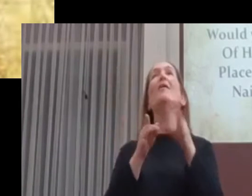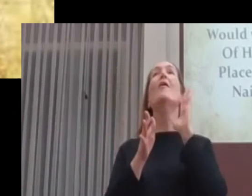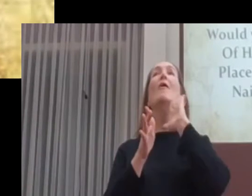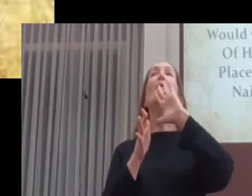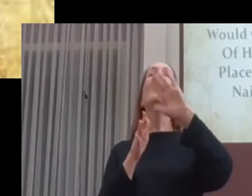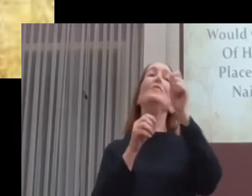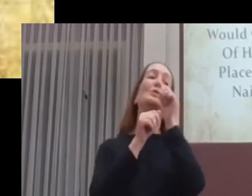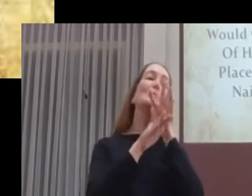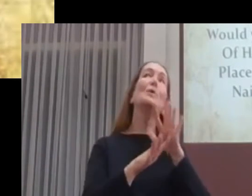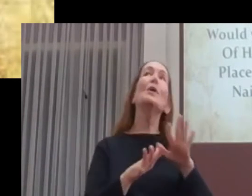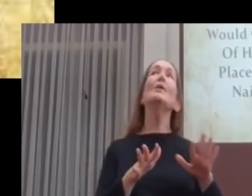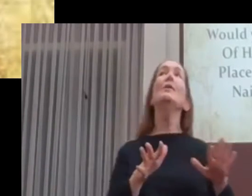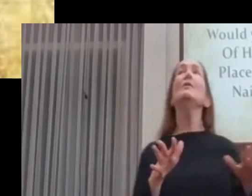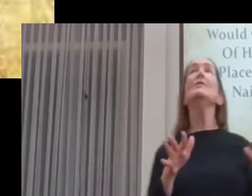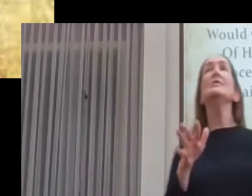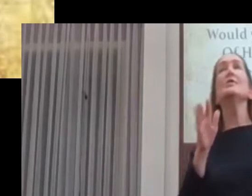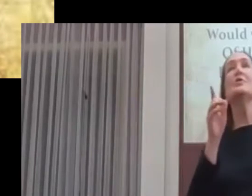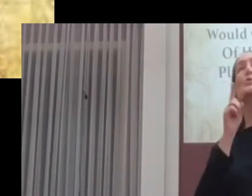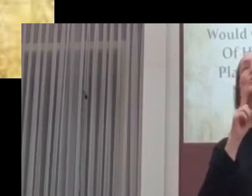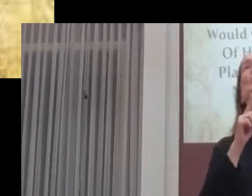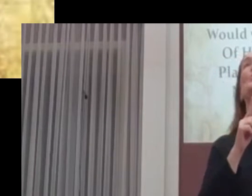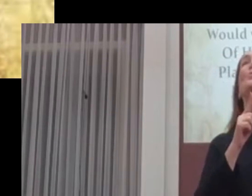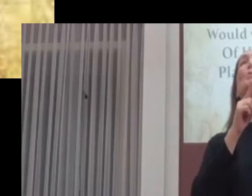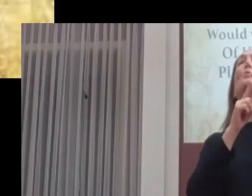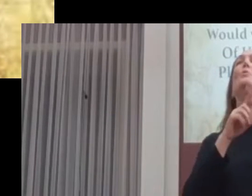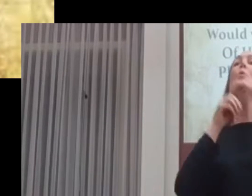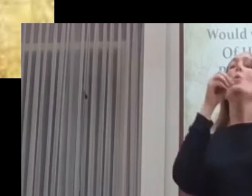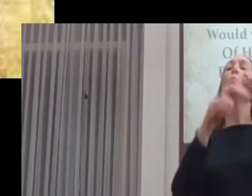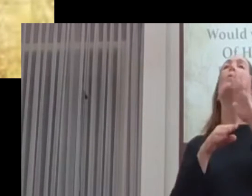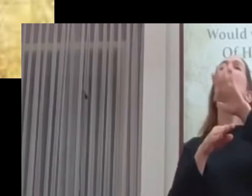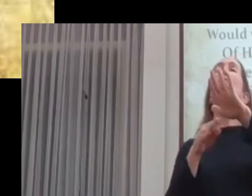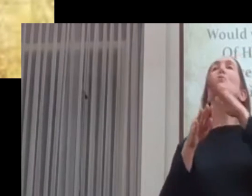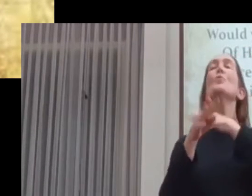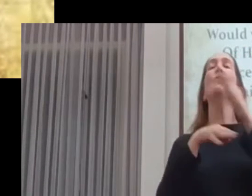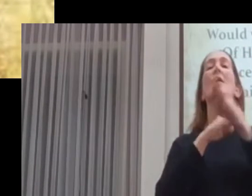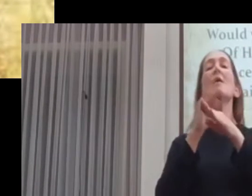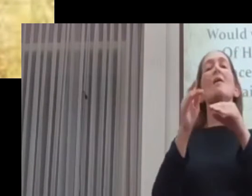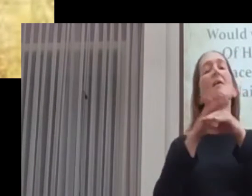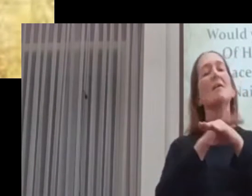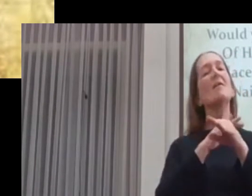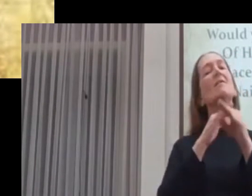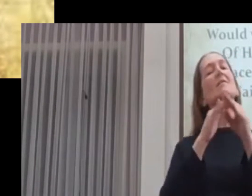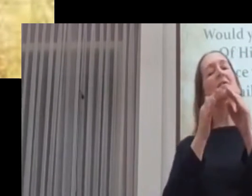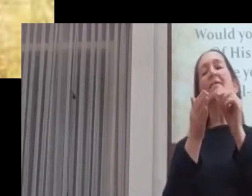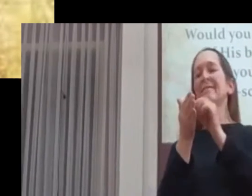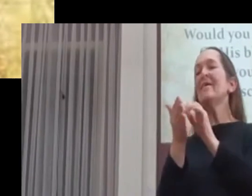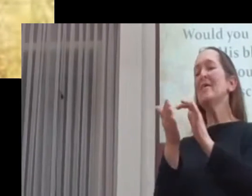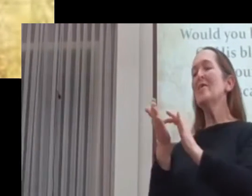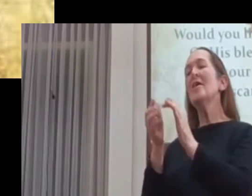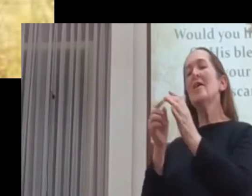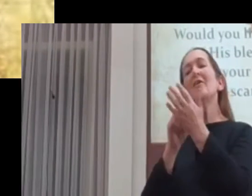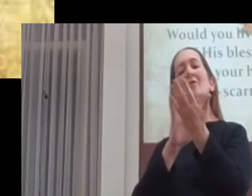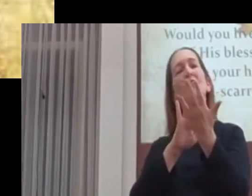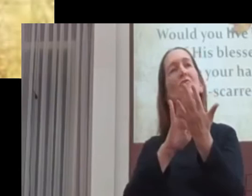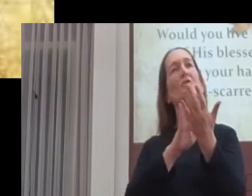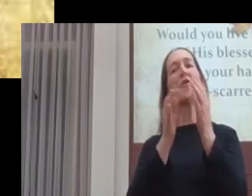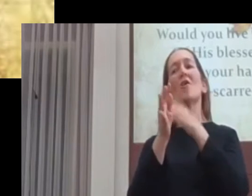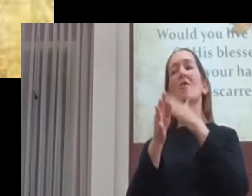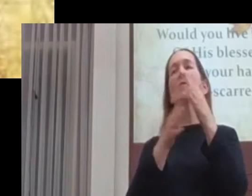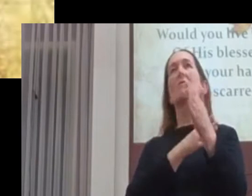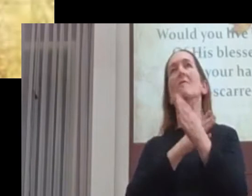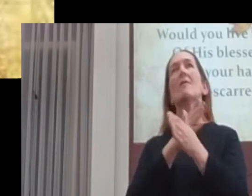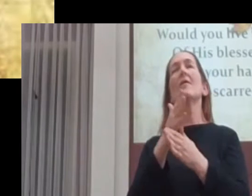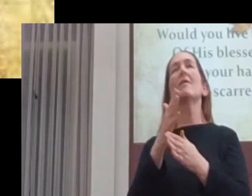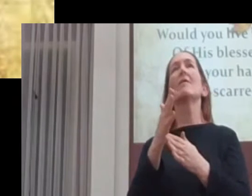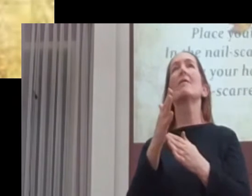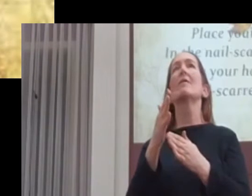garden. Would you live in the light of his blessed word?